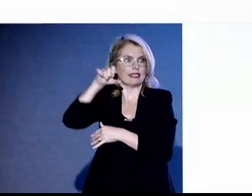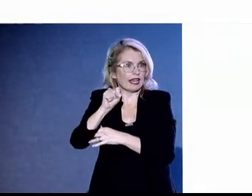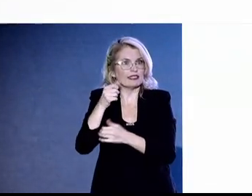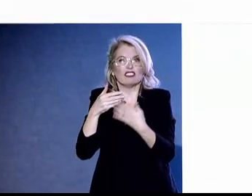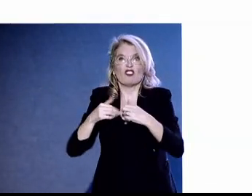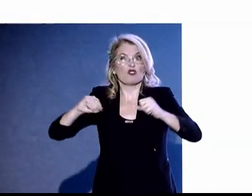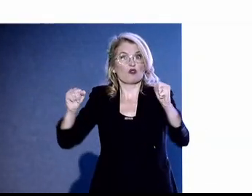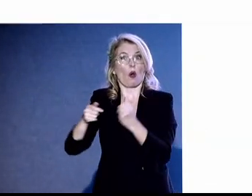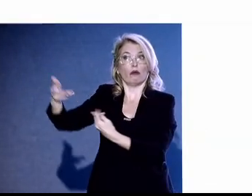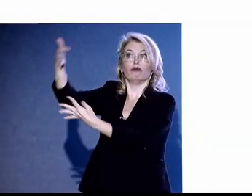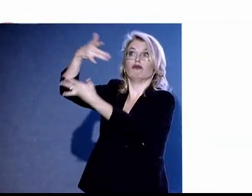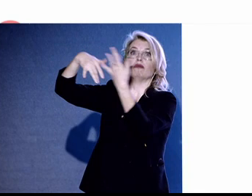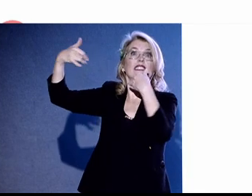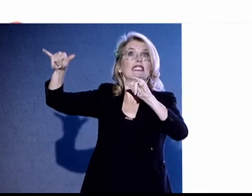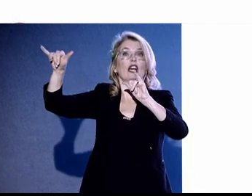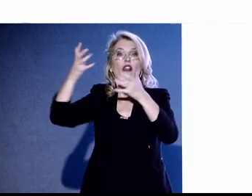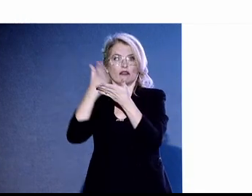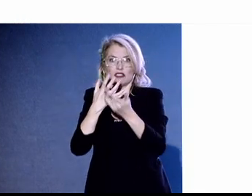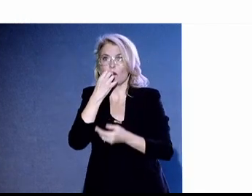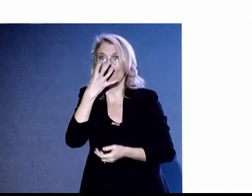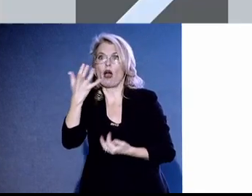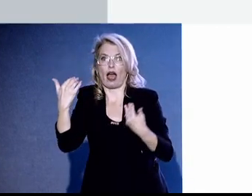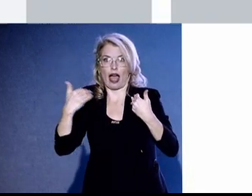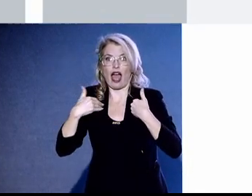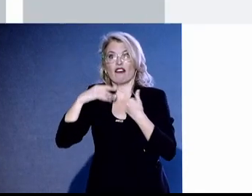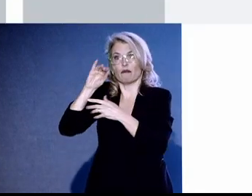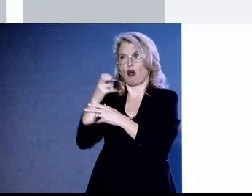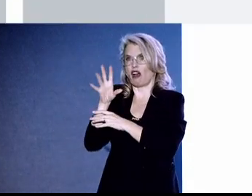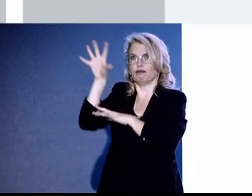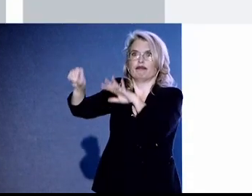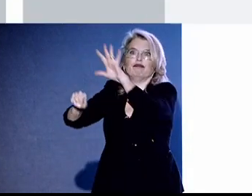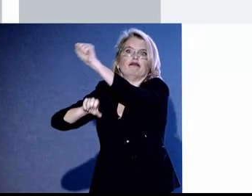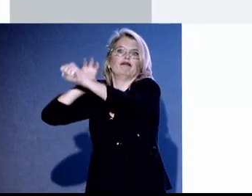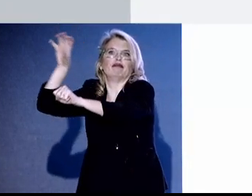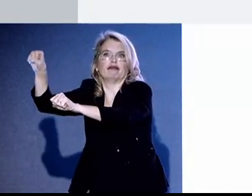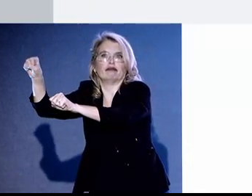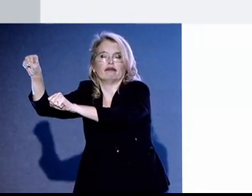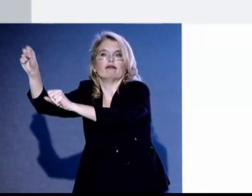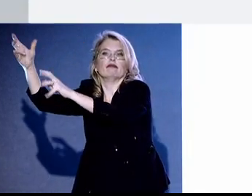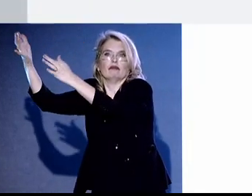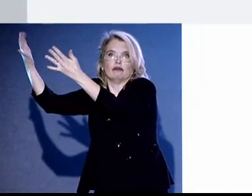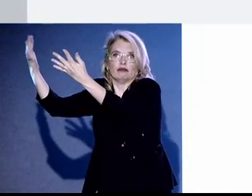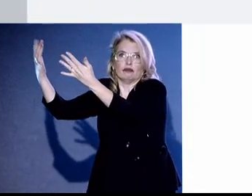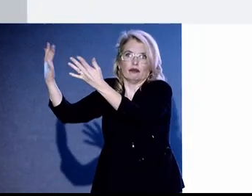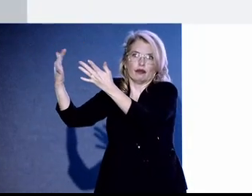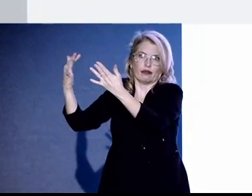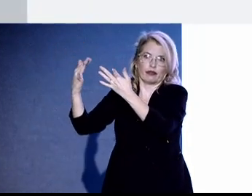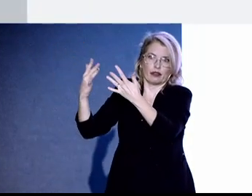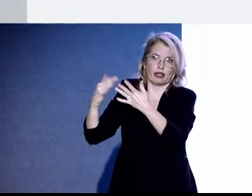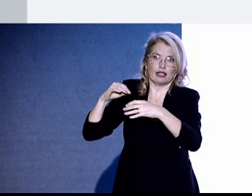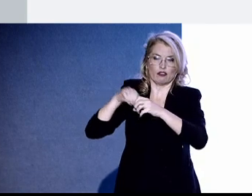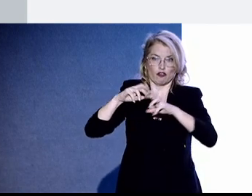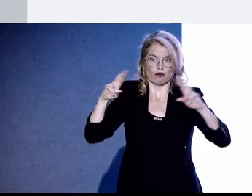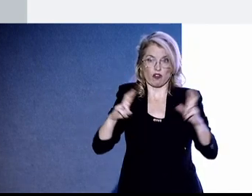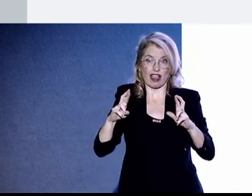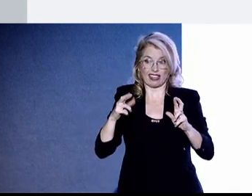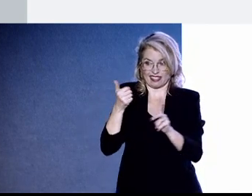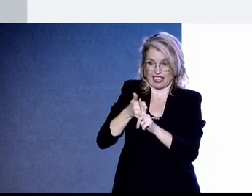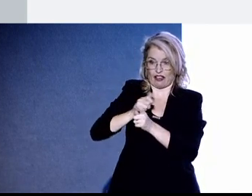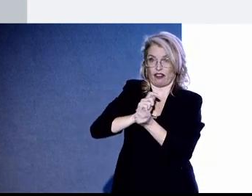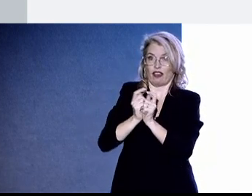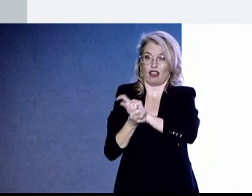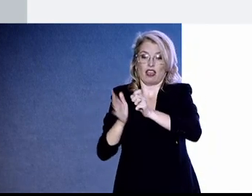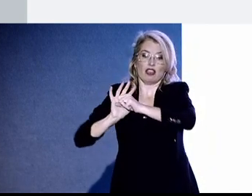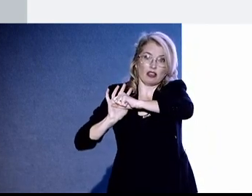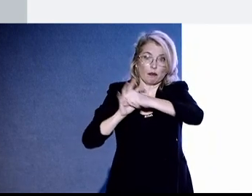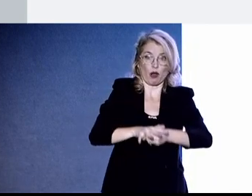the coldest air contains some heat, and Bosch efficiently captures that energy into the refrigerant. The refrigerant gets